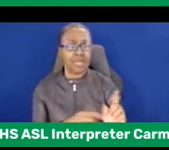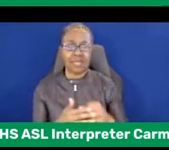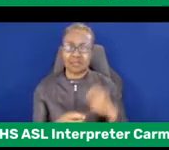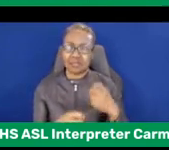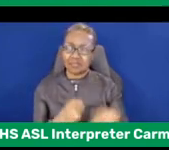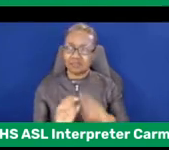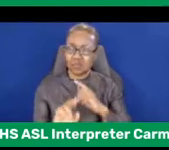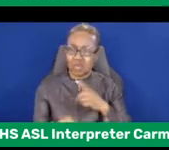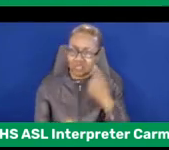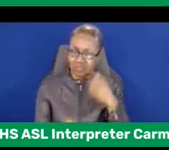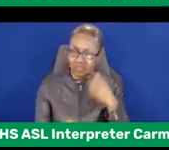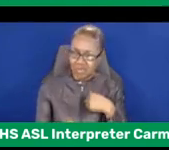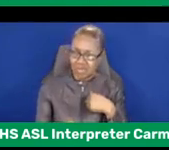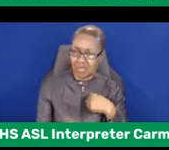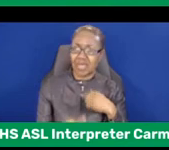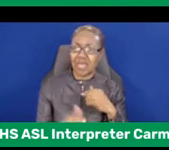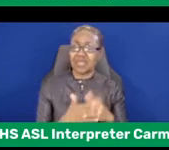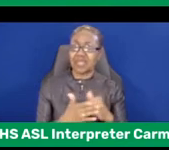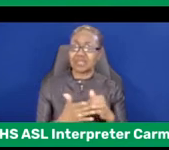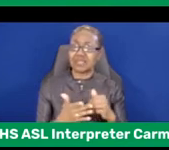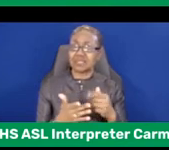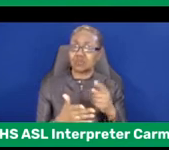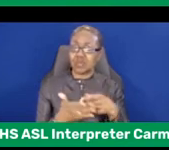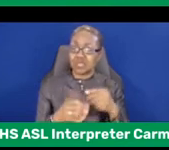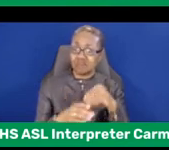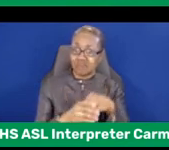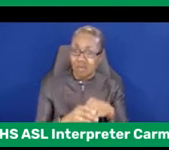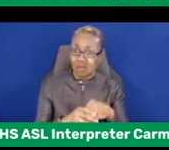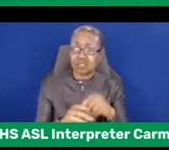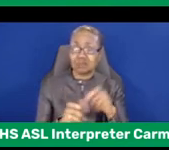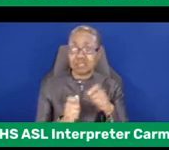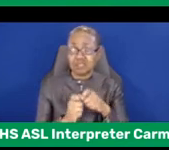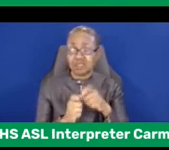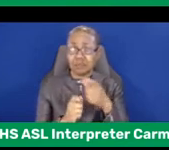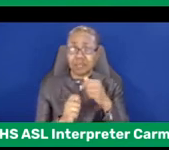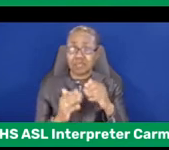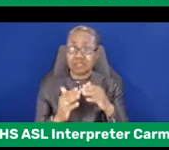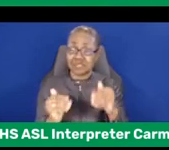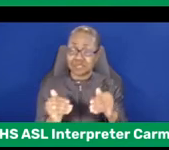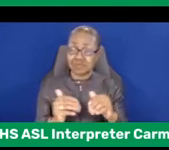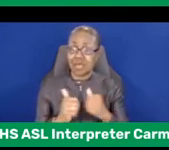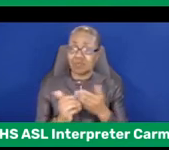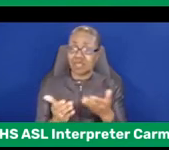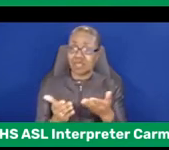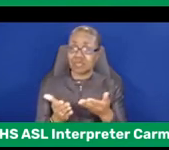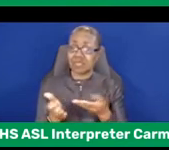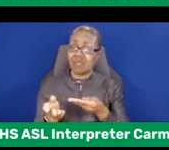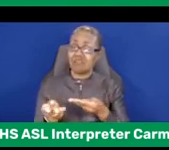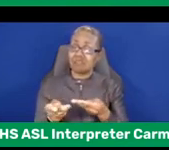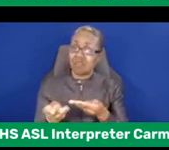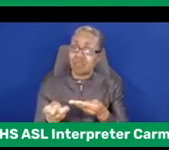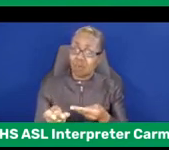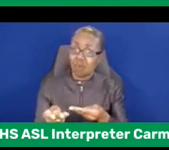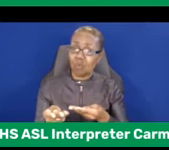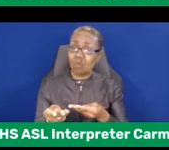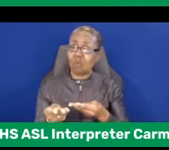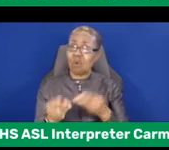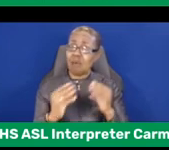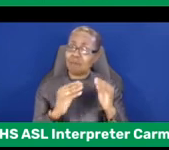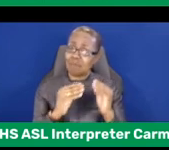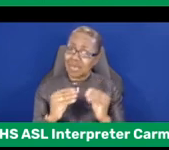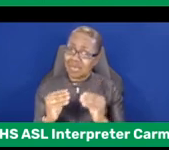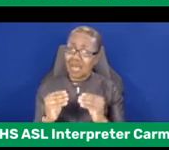me personally. But I think that's at play specifically because of these systems, how things flow, pedagogy, whatever words you want to